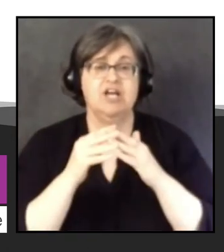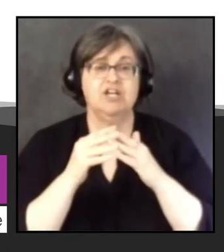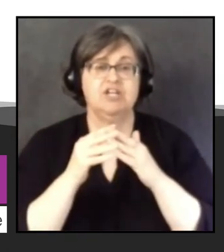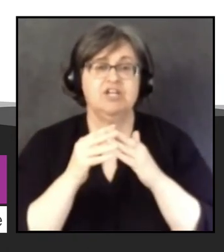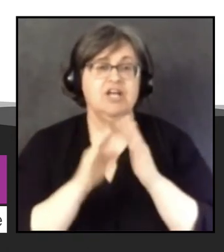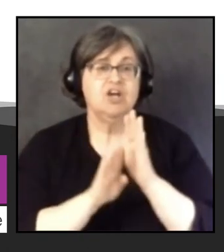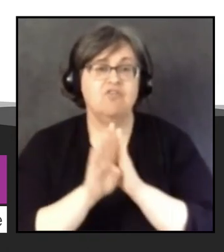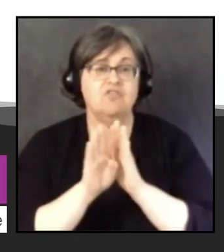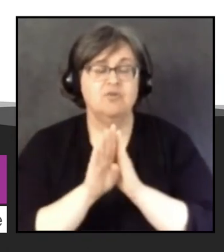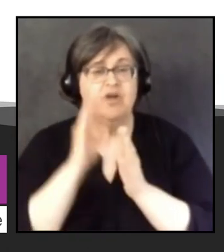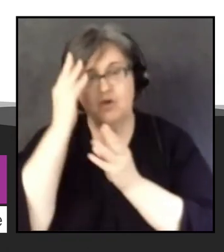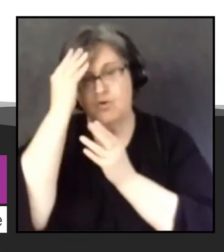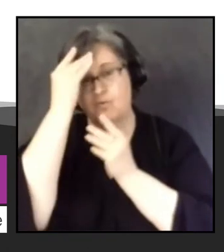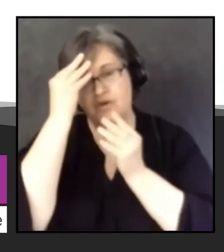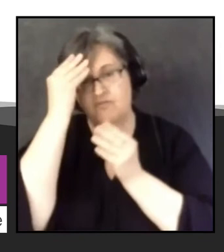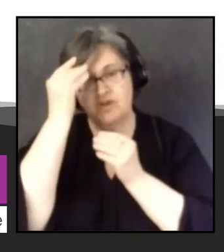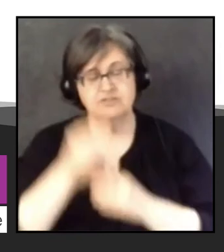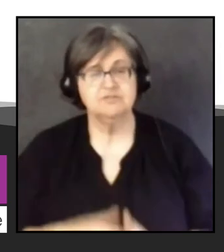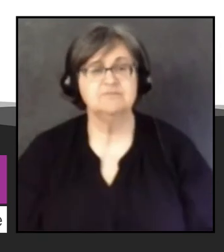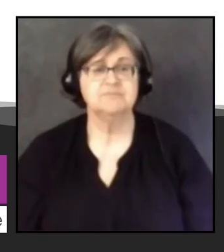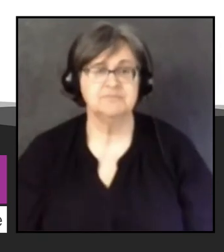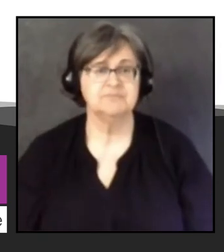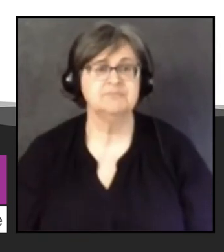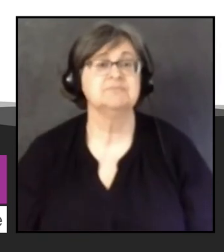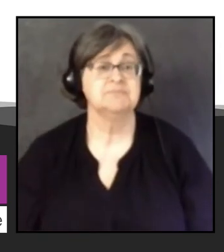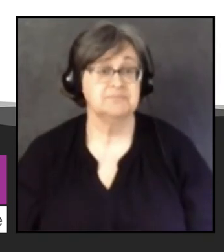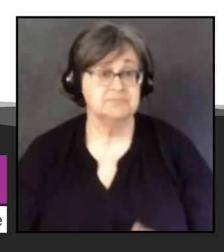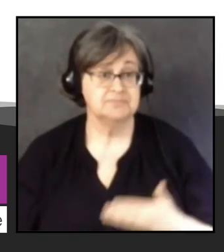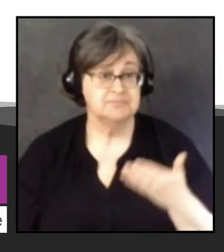reflection. Next slide, please.